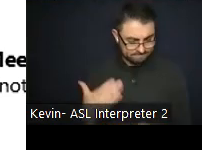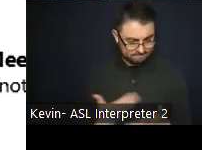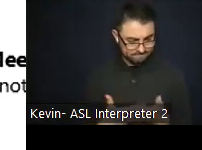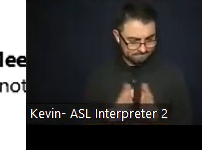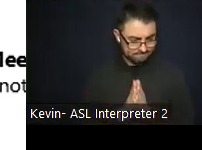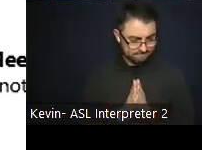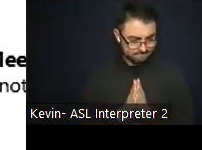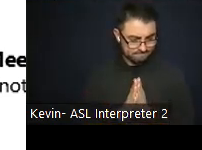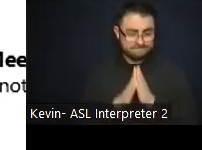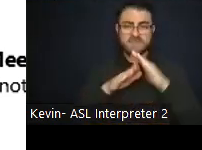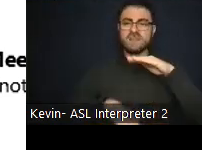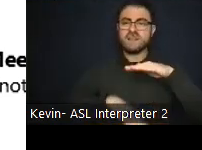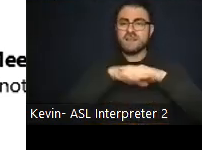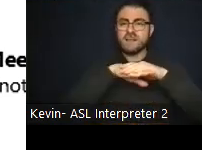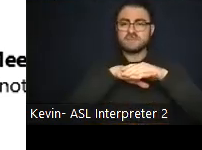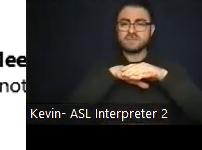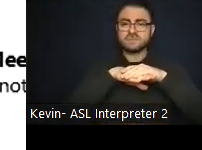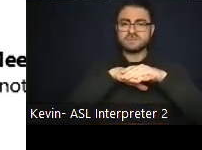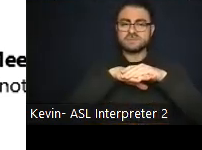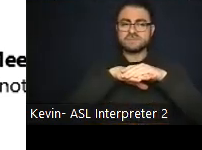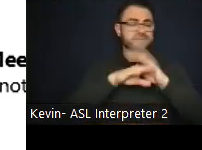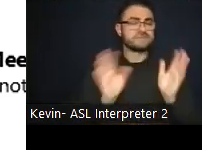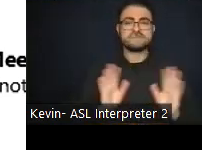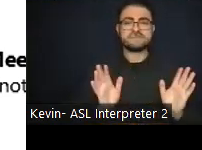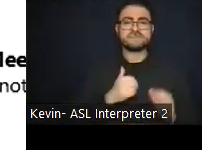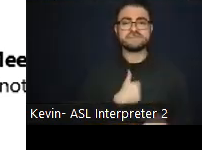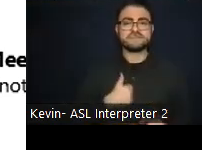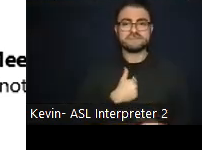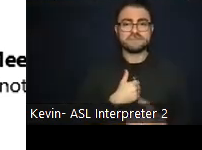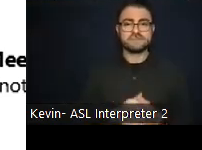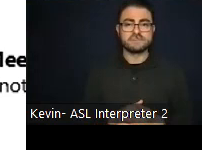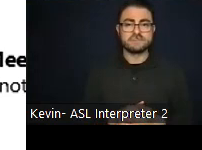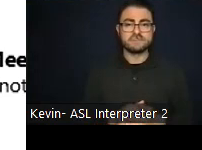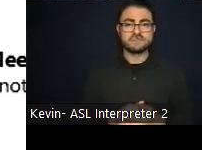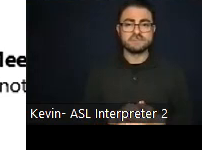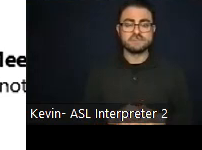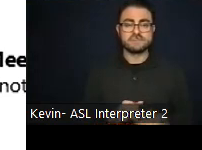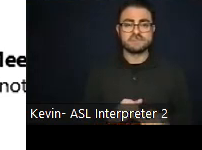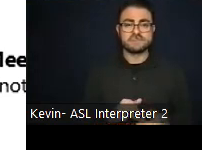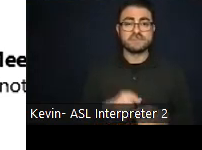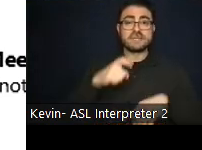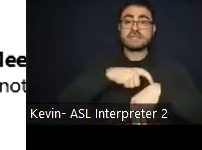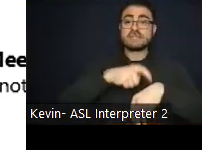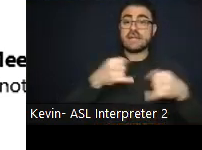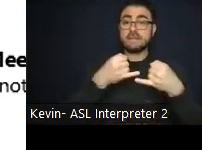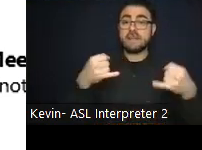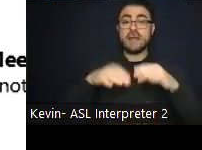to board member, I'm sorry, adding time, a timeline of up to 45